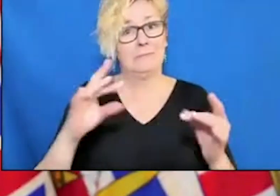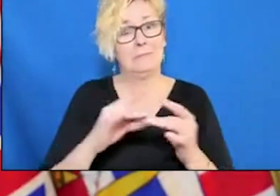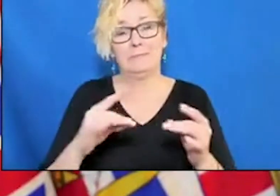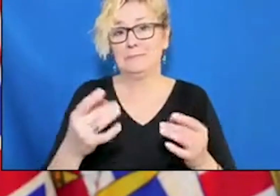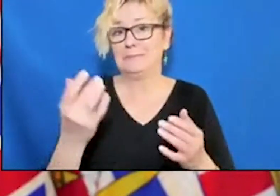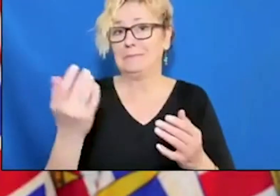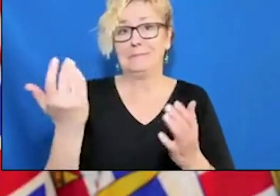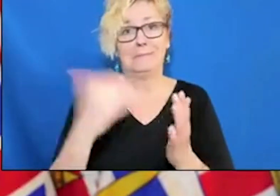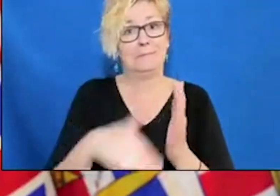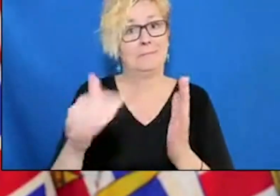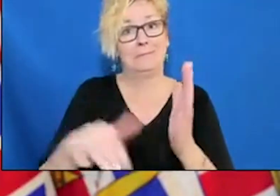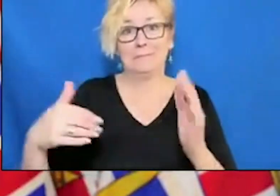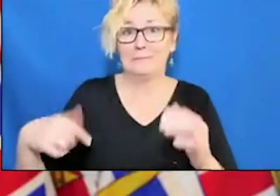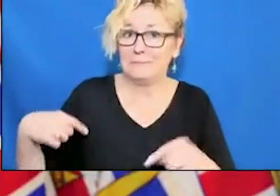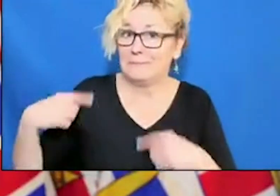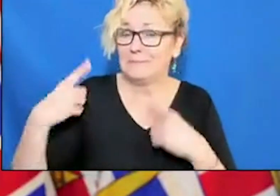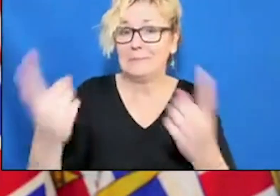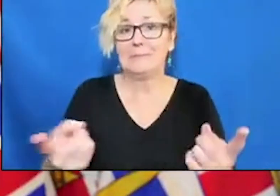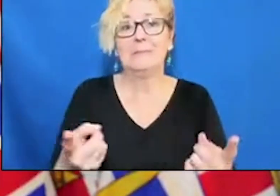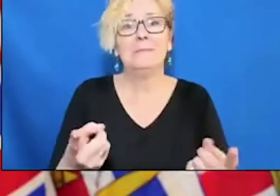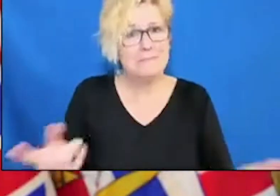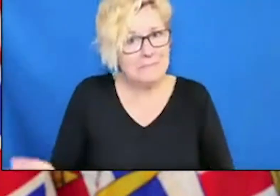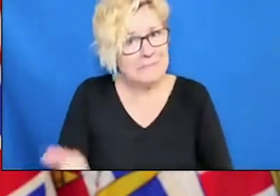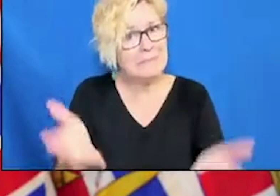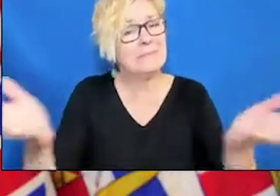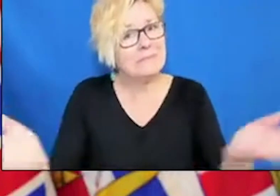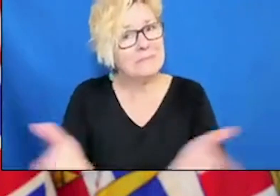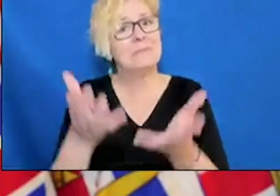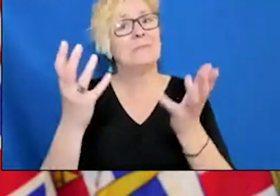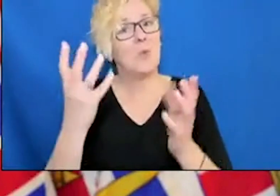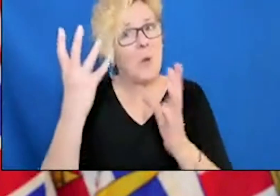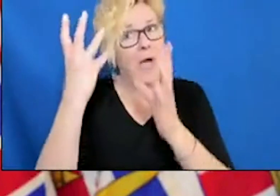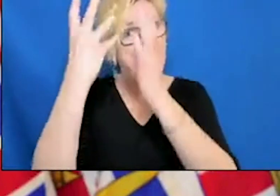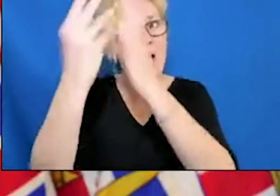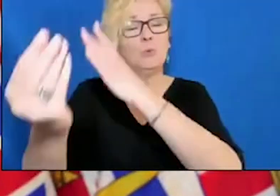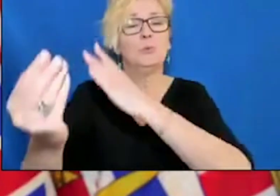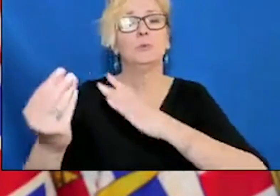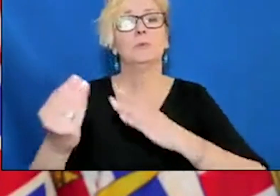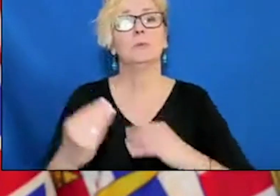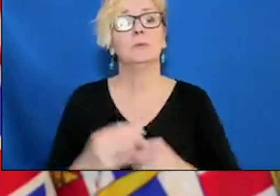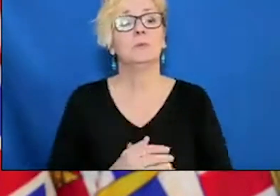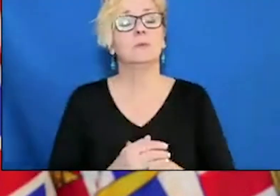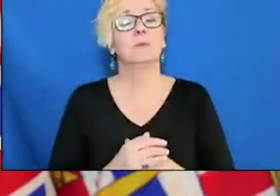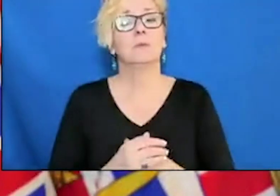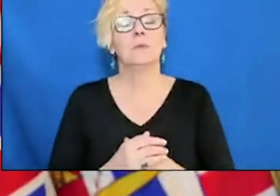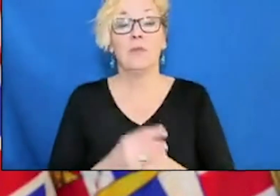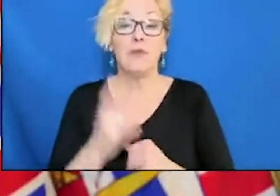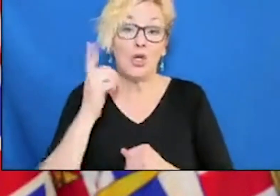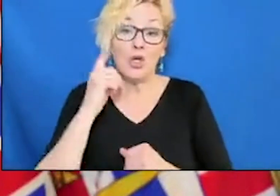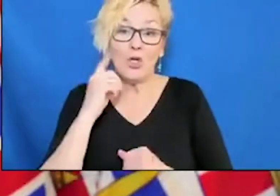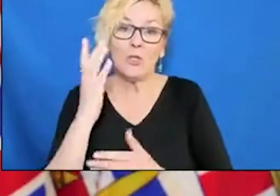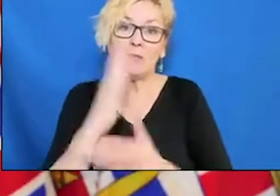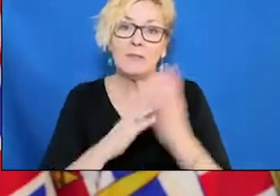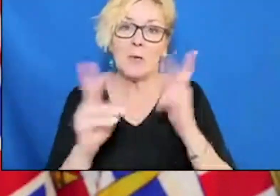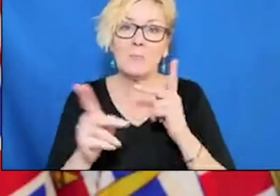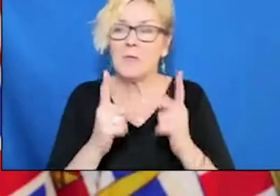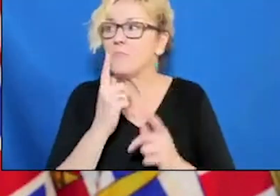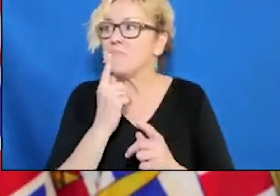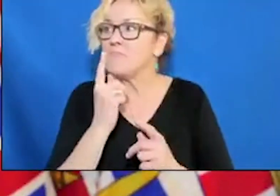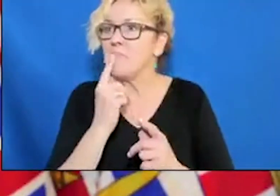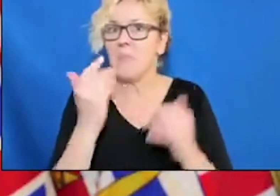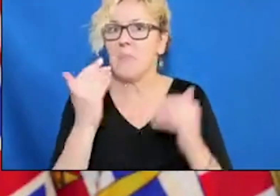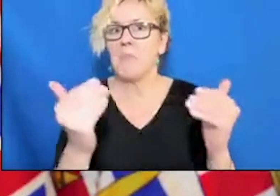those are things that we can do safely. We have heard that some people are planning celebrations and parties